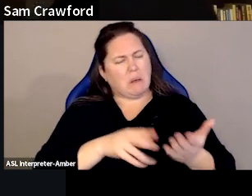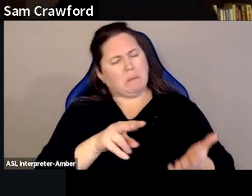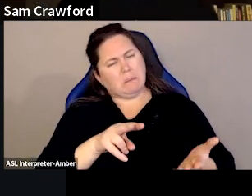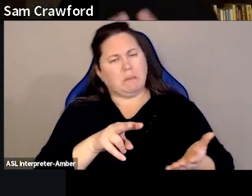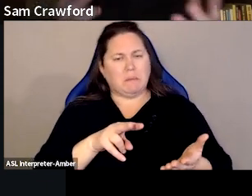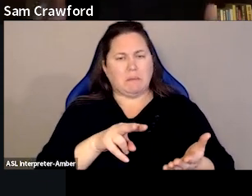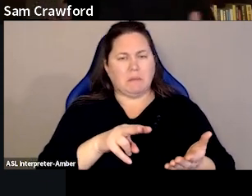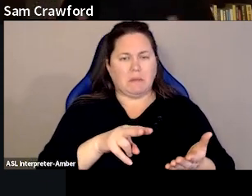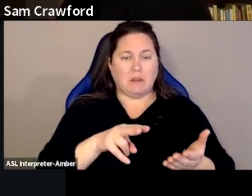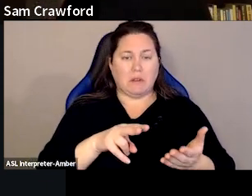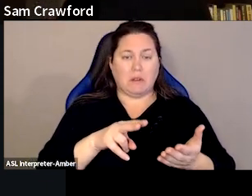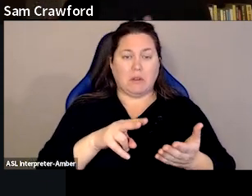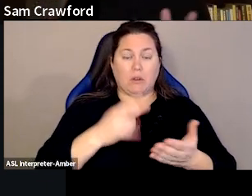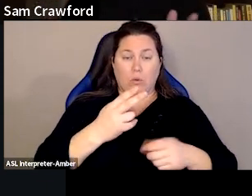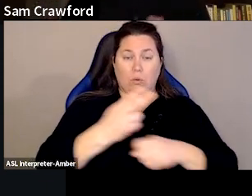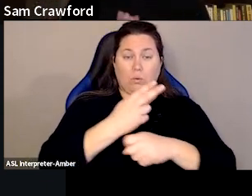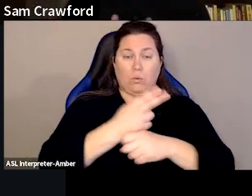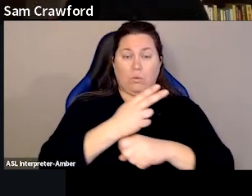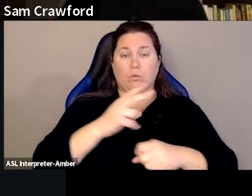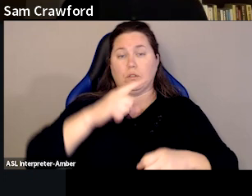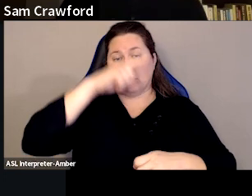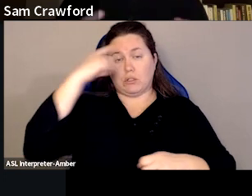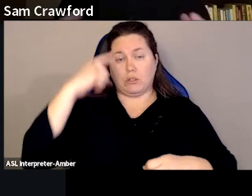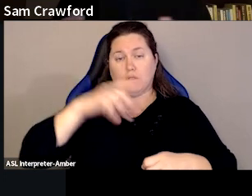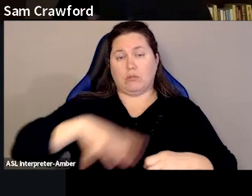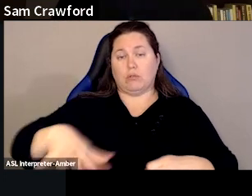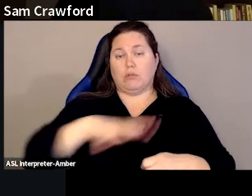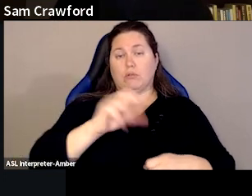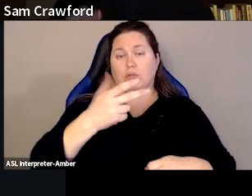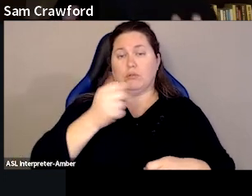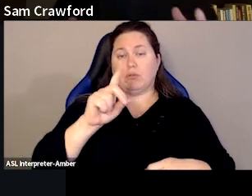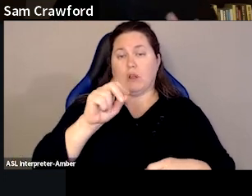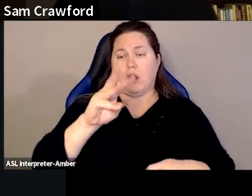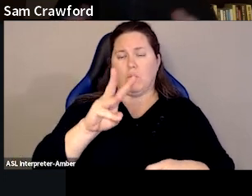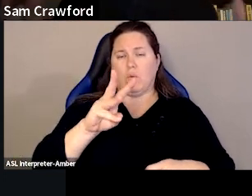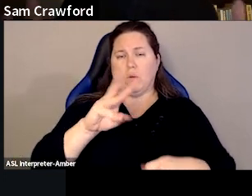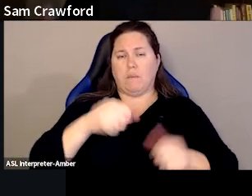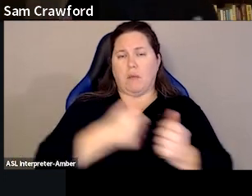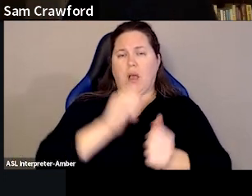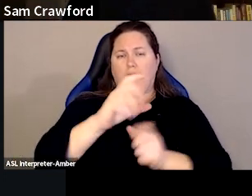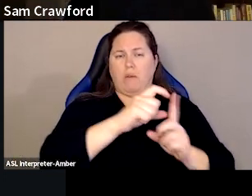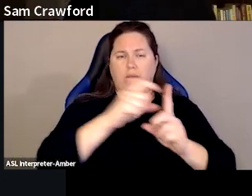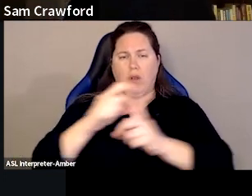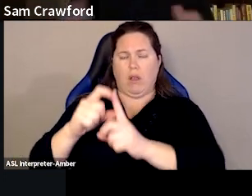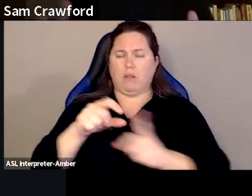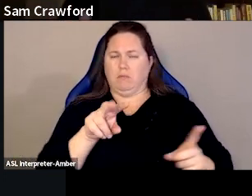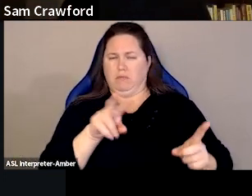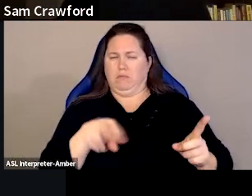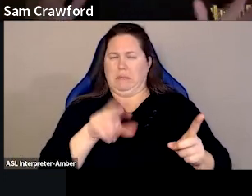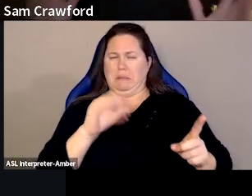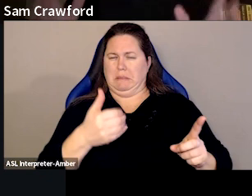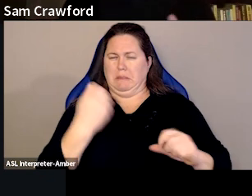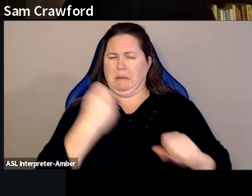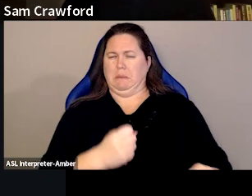use of shadows behind their font. I said in the video review, I was like, this is screaming 2014. And I